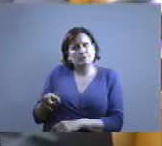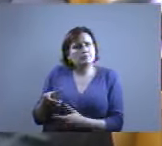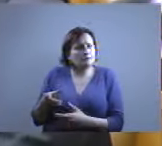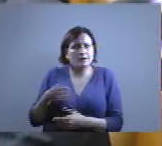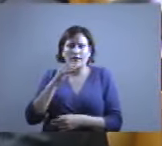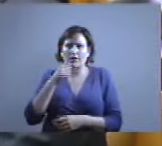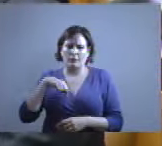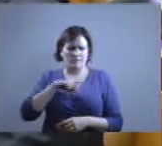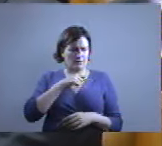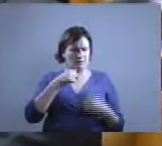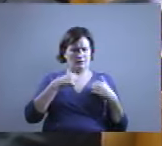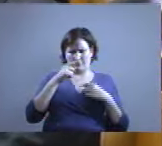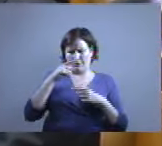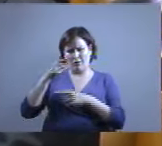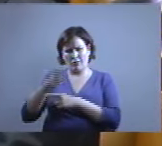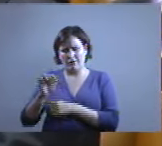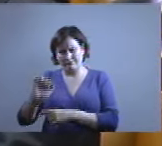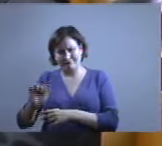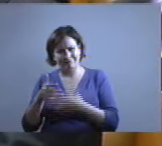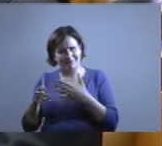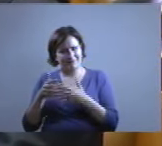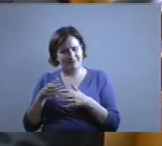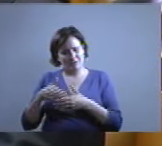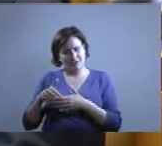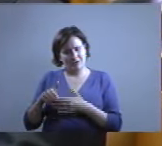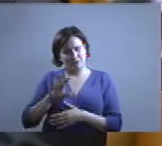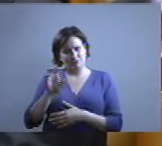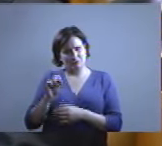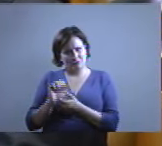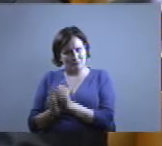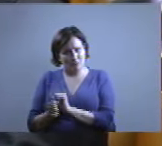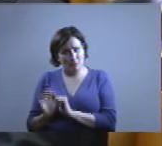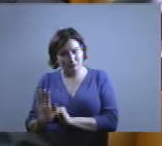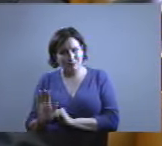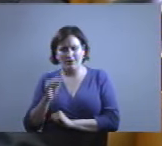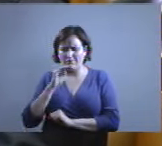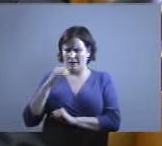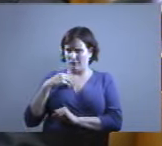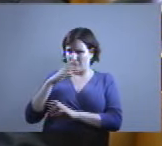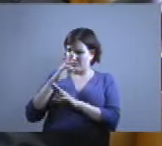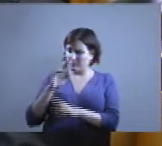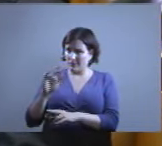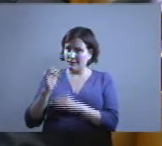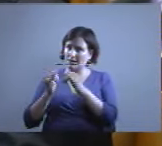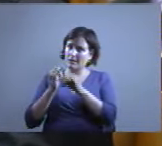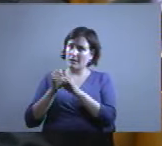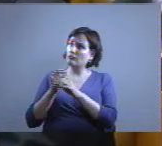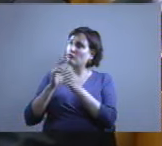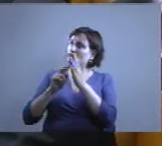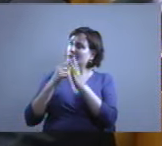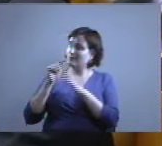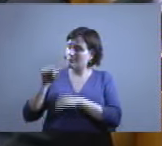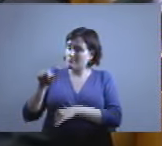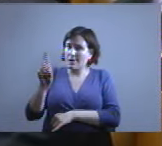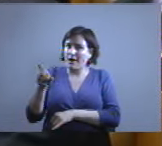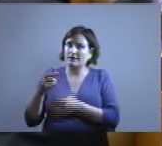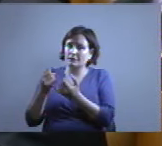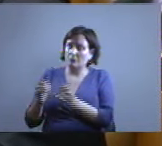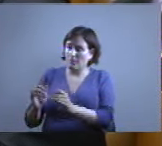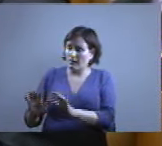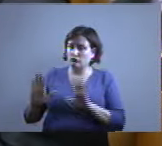of interfering into the affairs of cricket and sport and not respecting the international rules of independence. It is